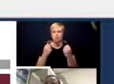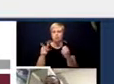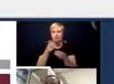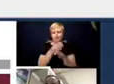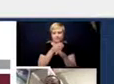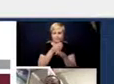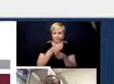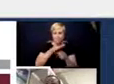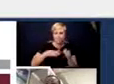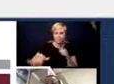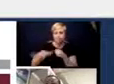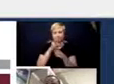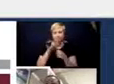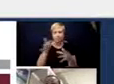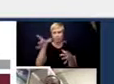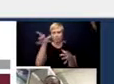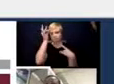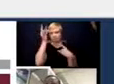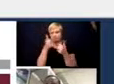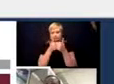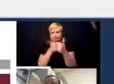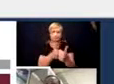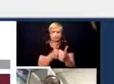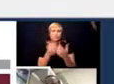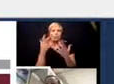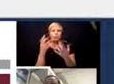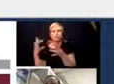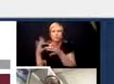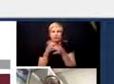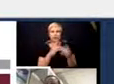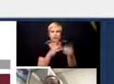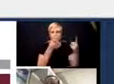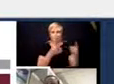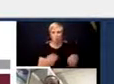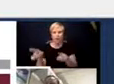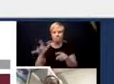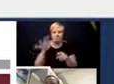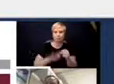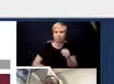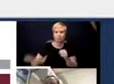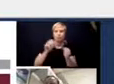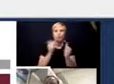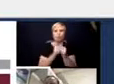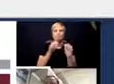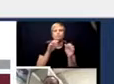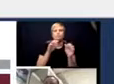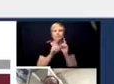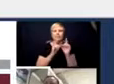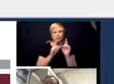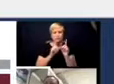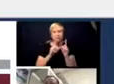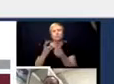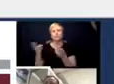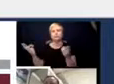sure that we're connecting what's happening on the ground with the door-to-door, at times, interviews and resources.